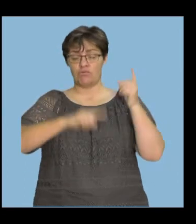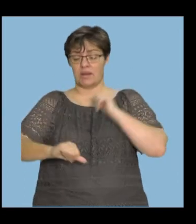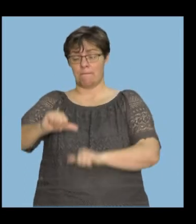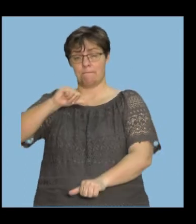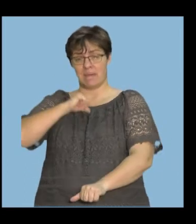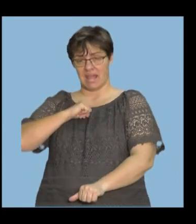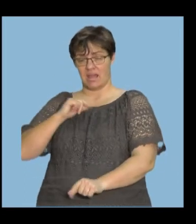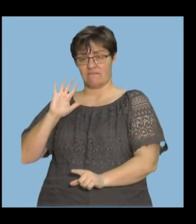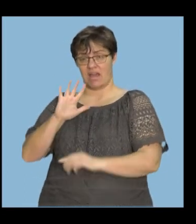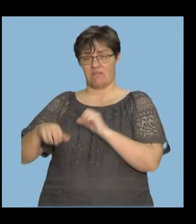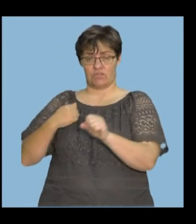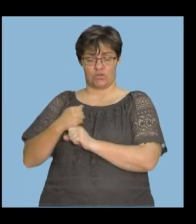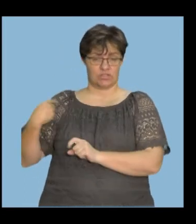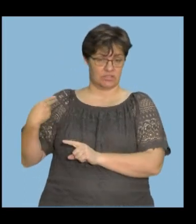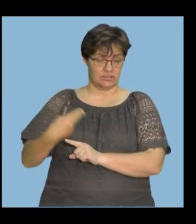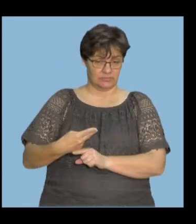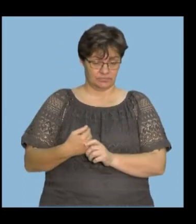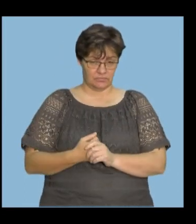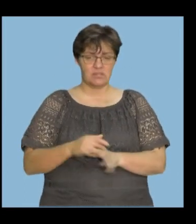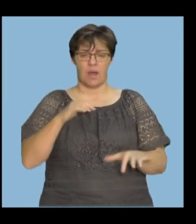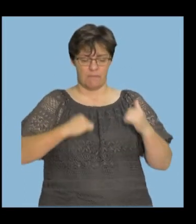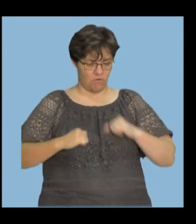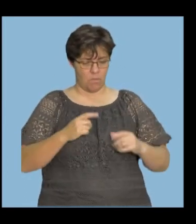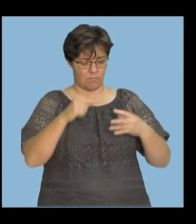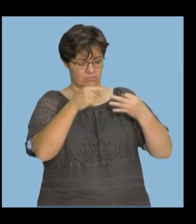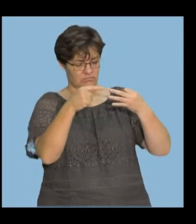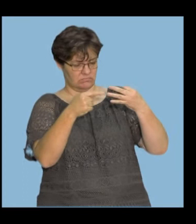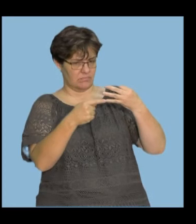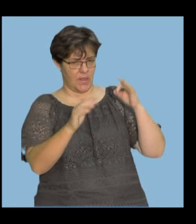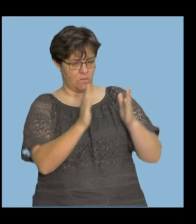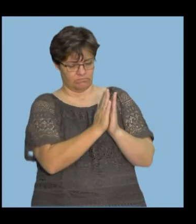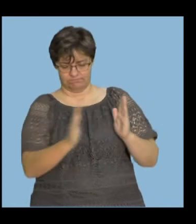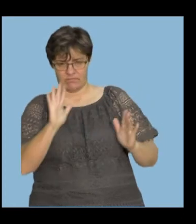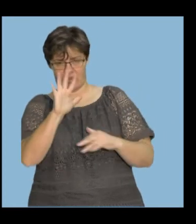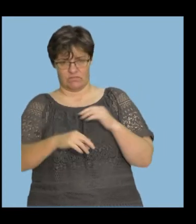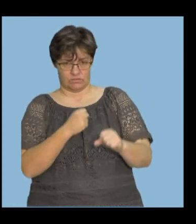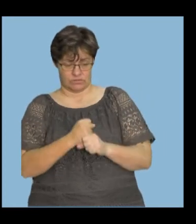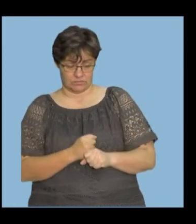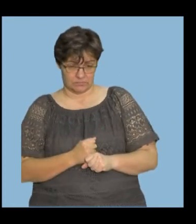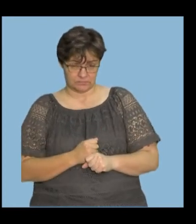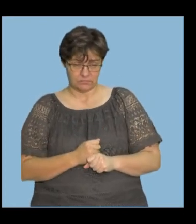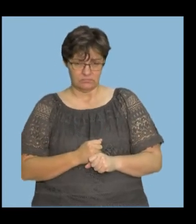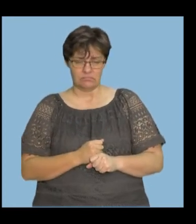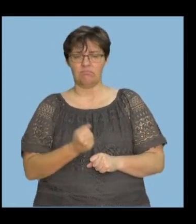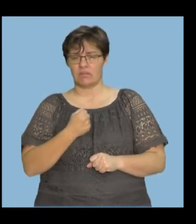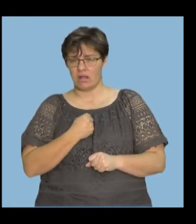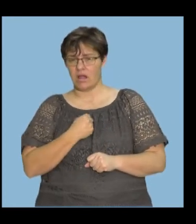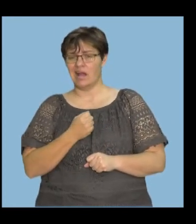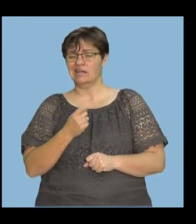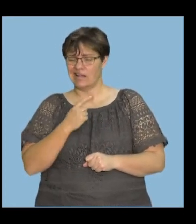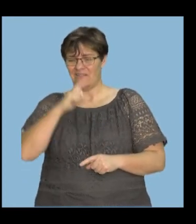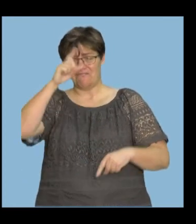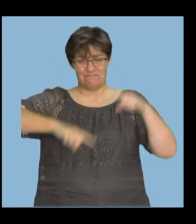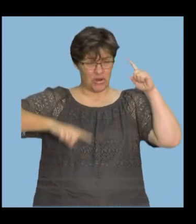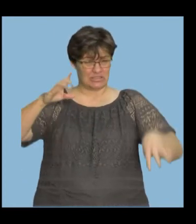for the last 5 years given. This is the performance. Think of this as performance for the last 5 years. And he wishes to avoid